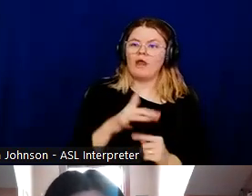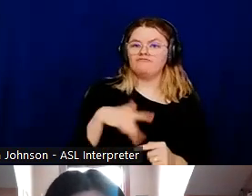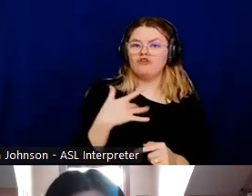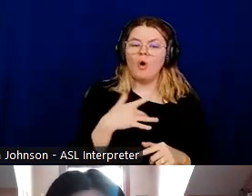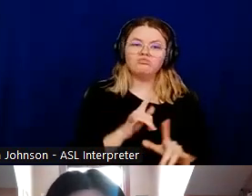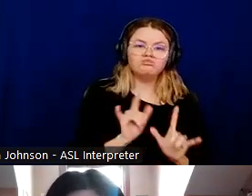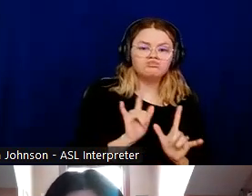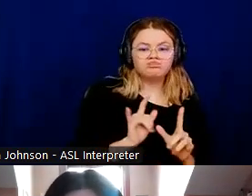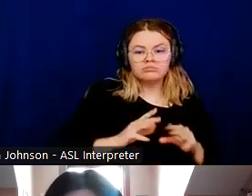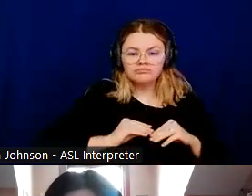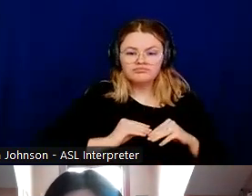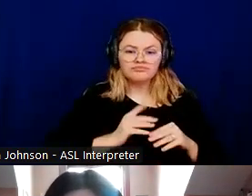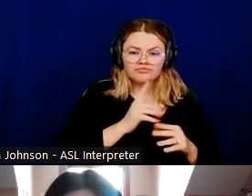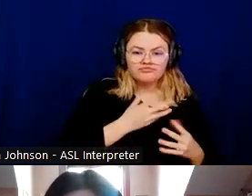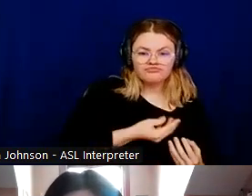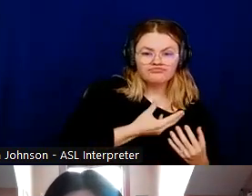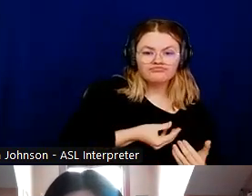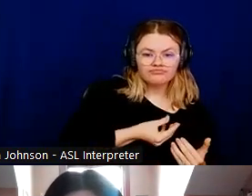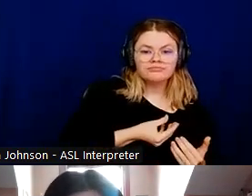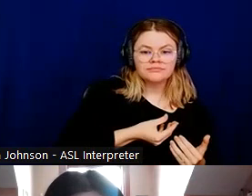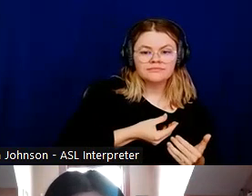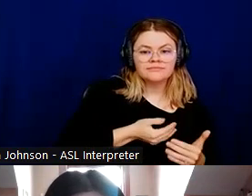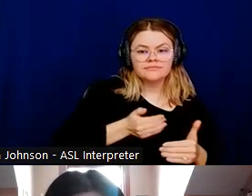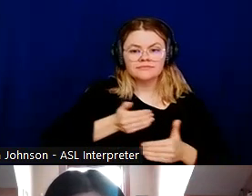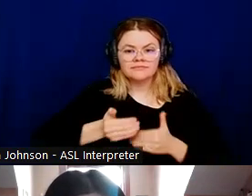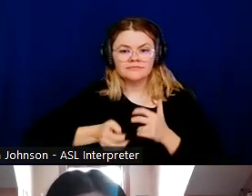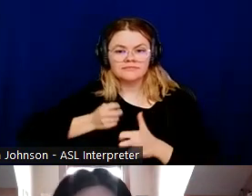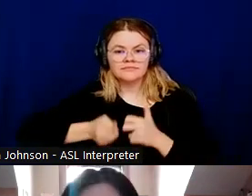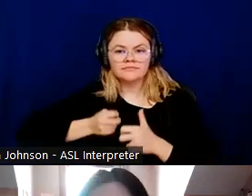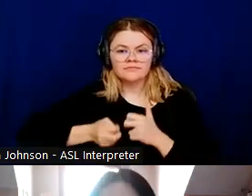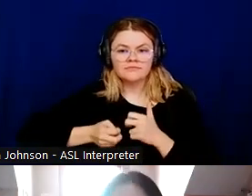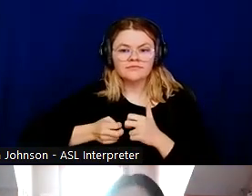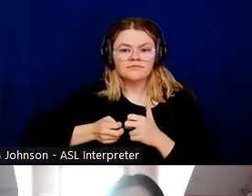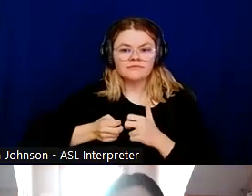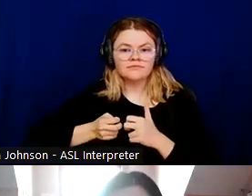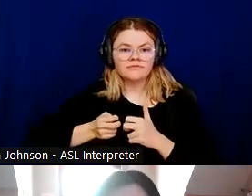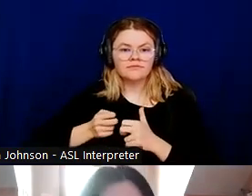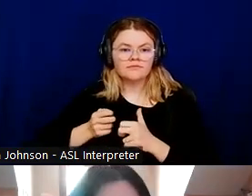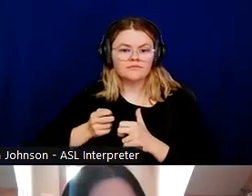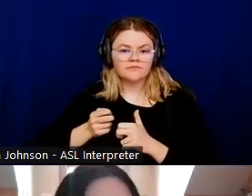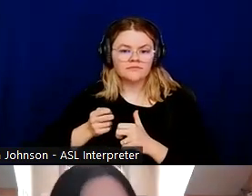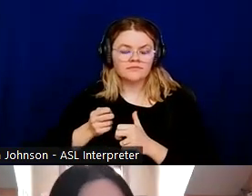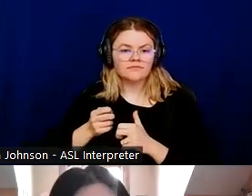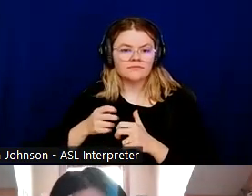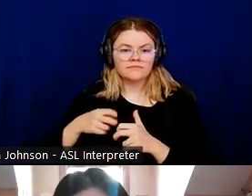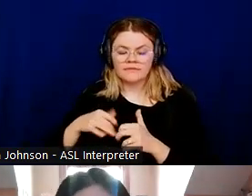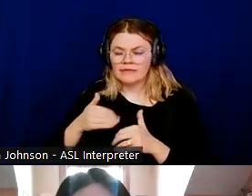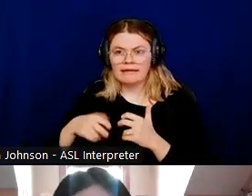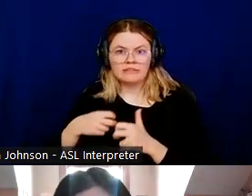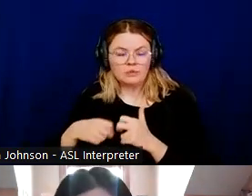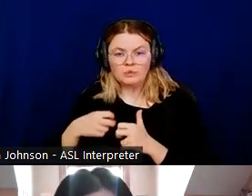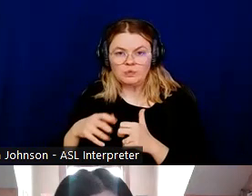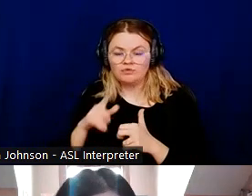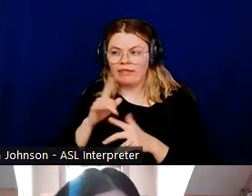suddenly it's not that anymore. Um, and it's abusive and it's hurtful. Um, and the show Made actually